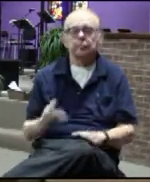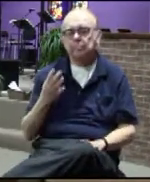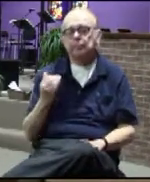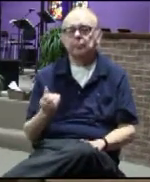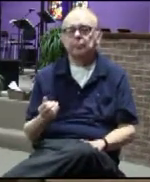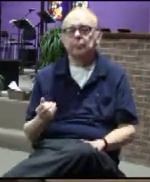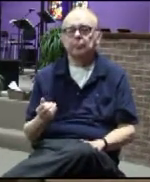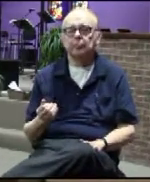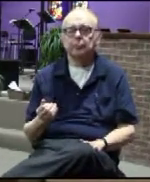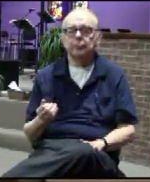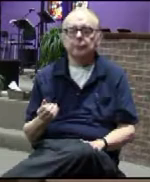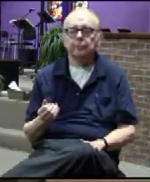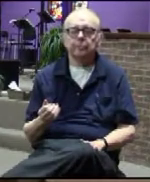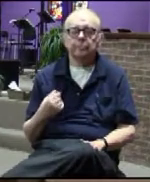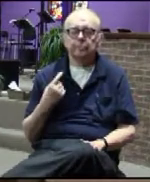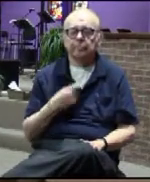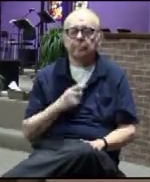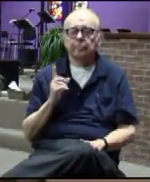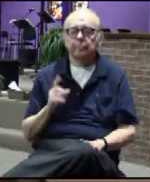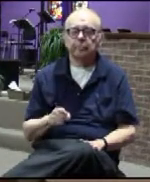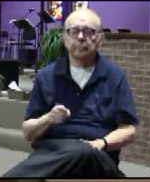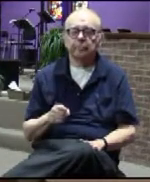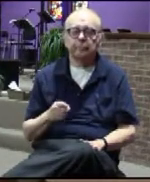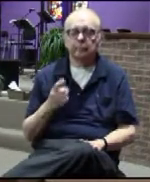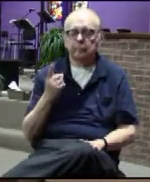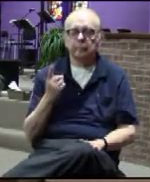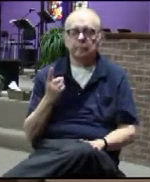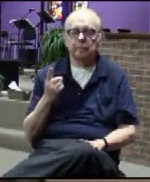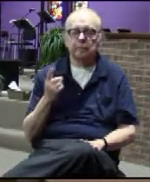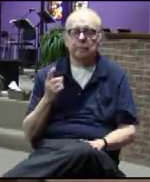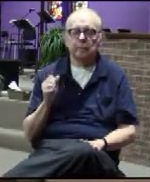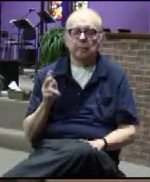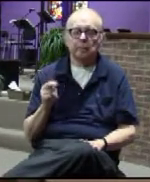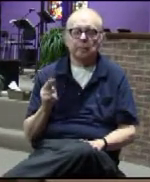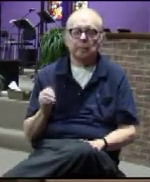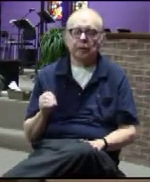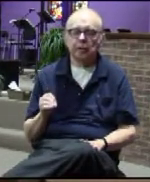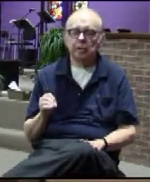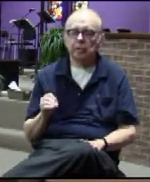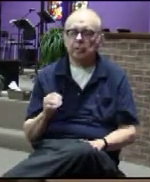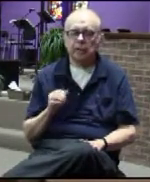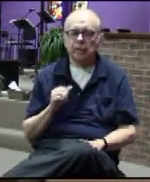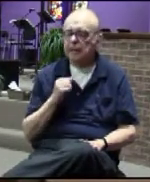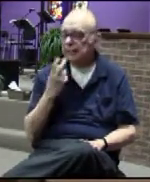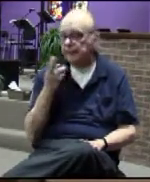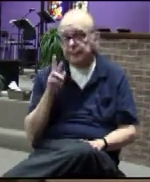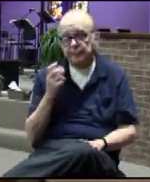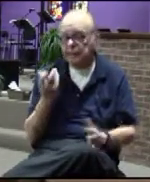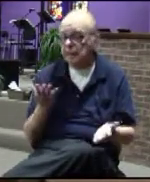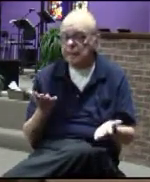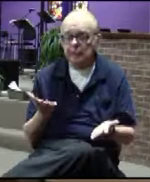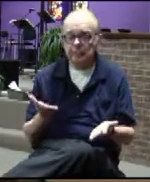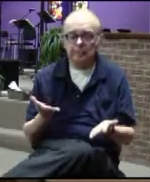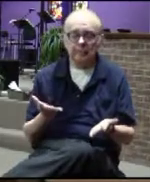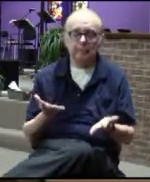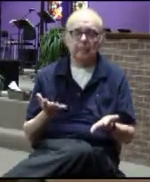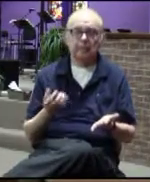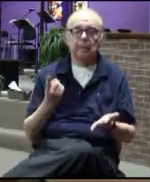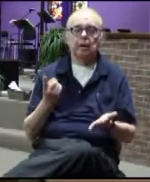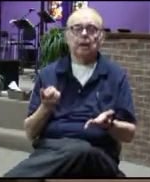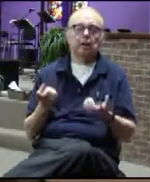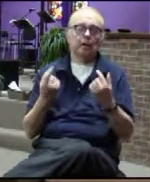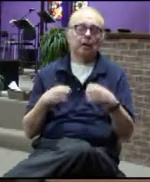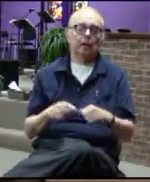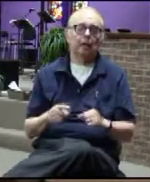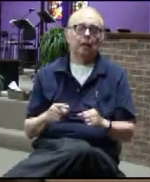because we need to understand that John didn't fully understand this and here it comes